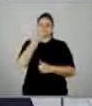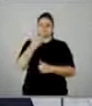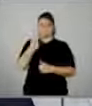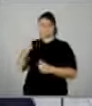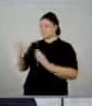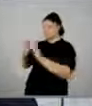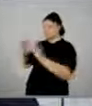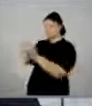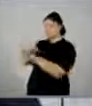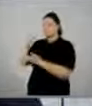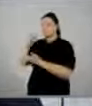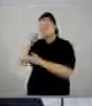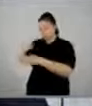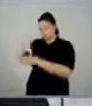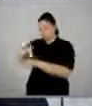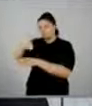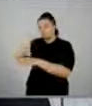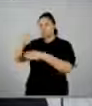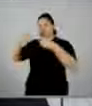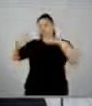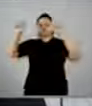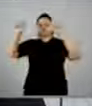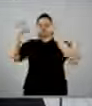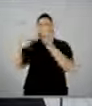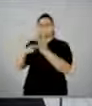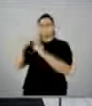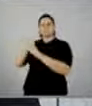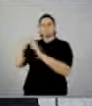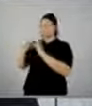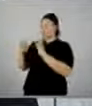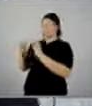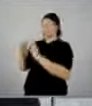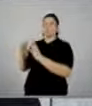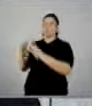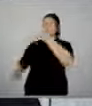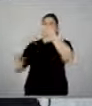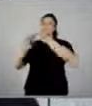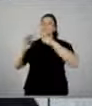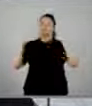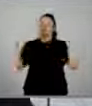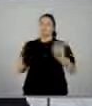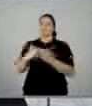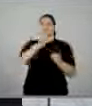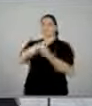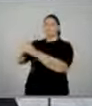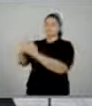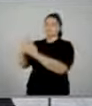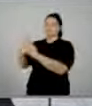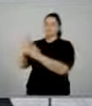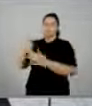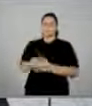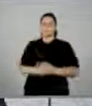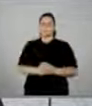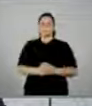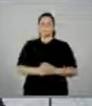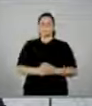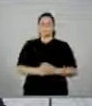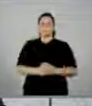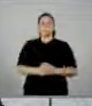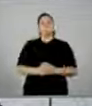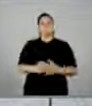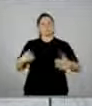you, Australia's TGA's best is the best in the world. And so that enabled them to do that. So that was the right decision. That